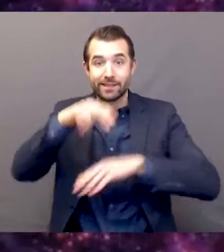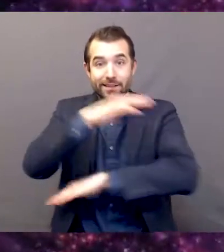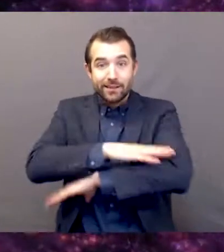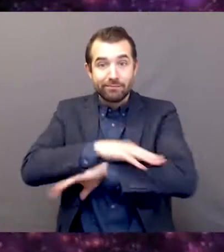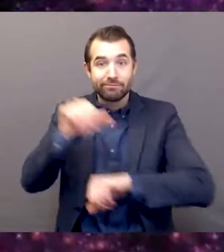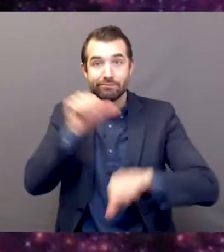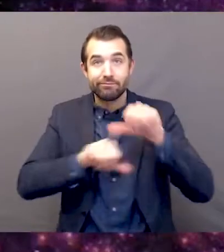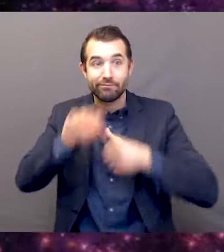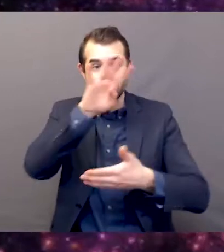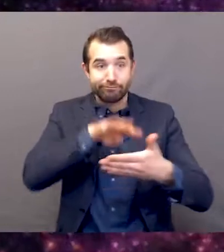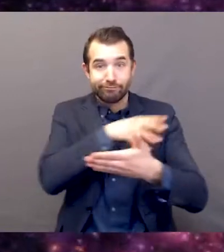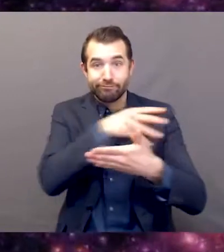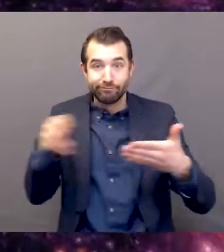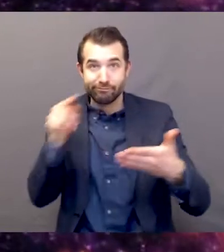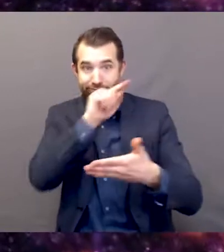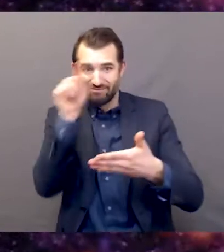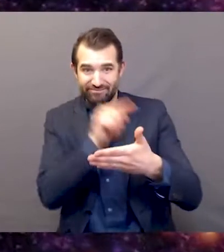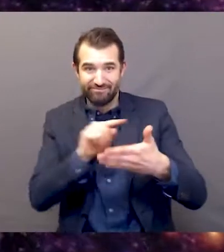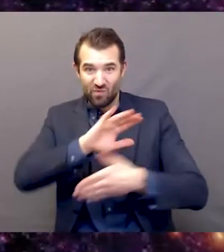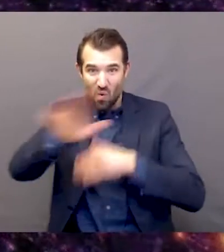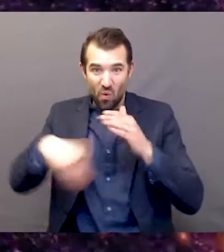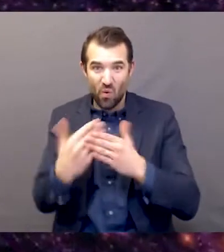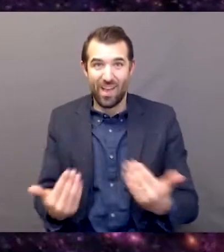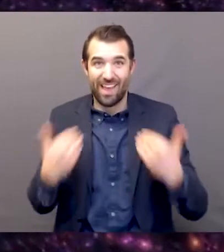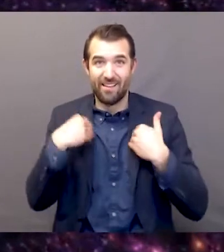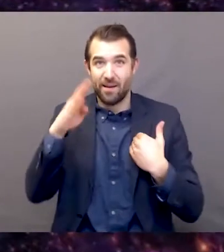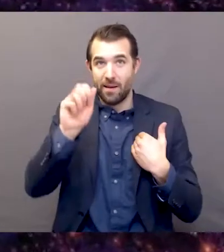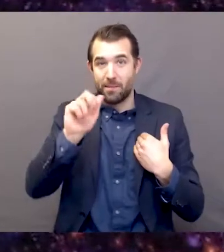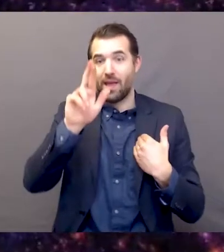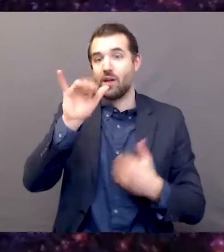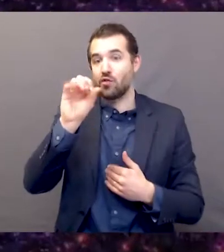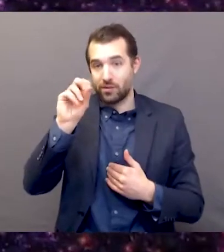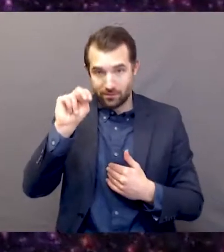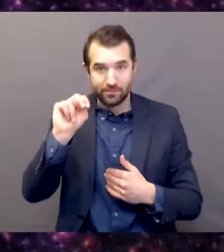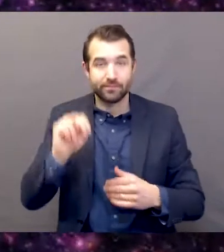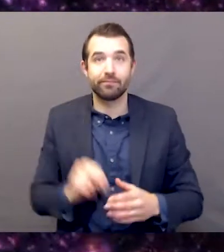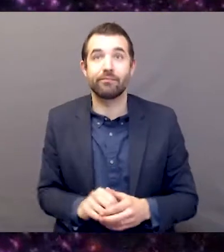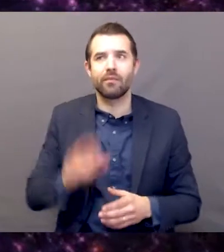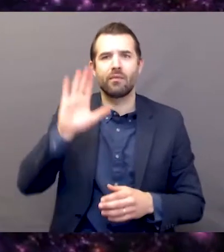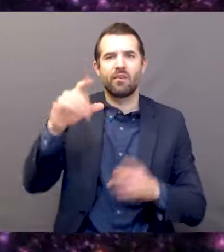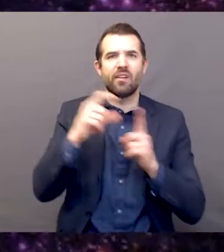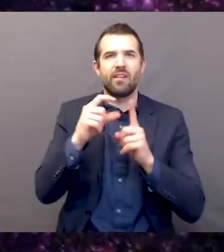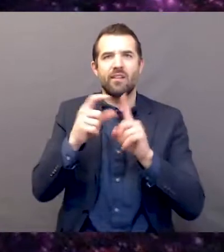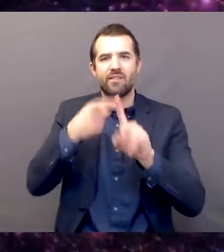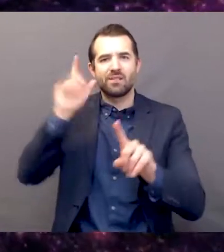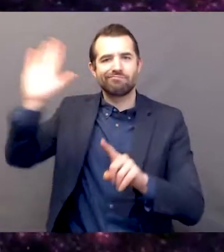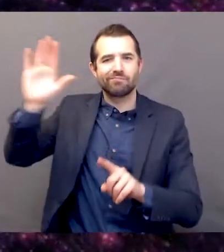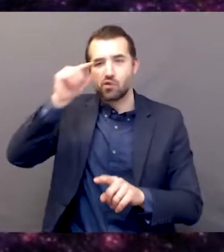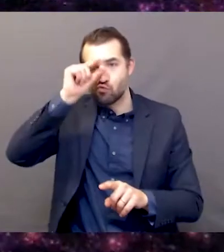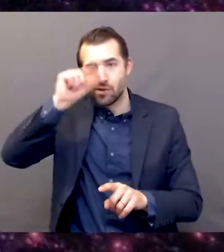table. The baryons are responsible for the chemistry and the biology. The word baryon comes from the Greek, meaning